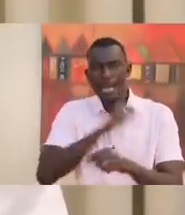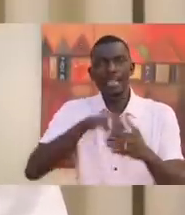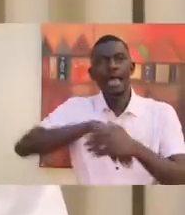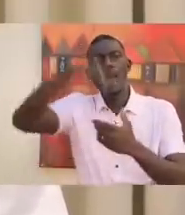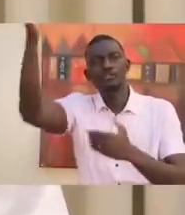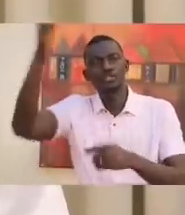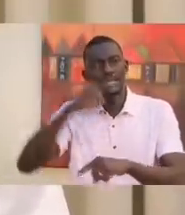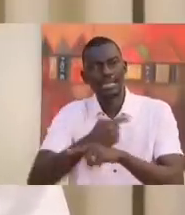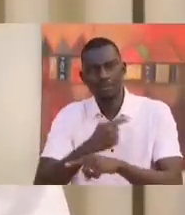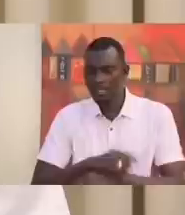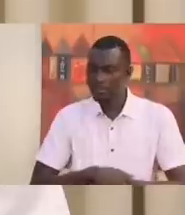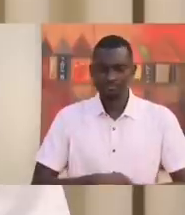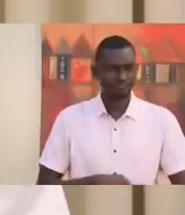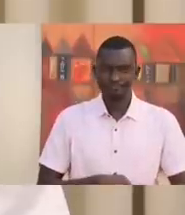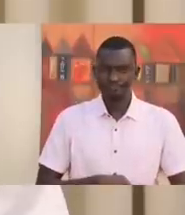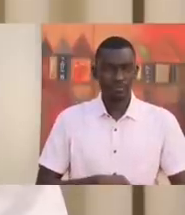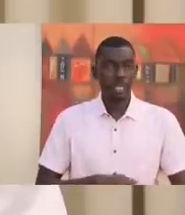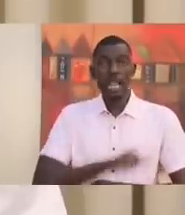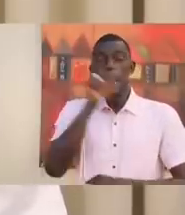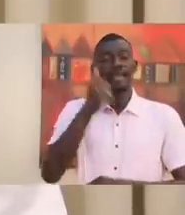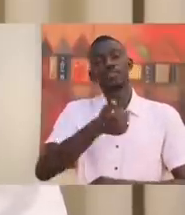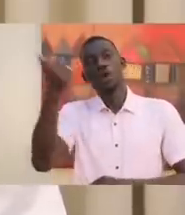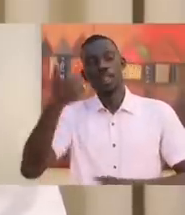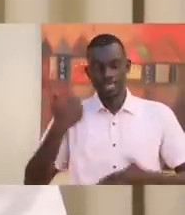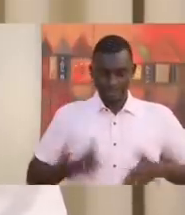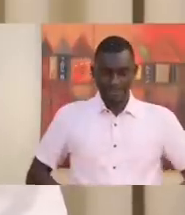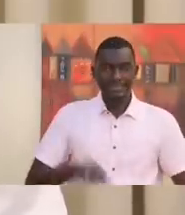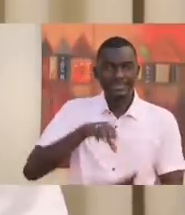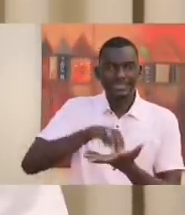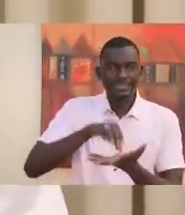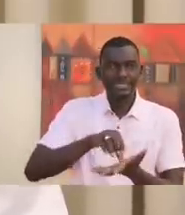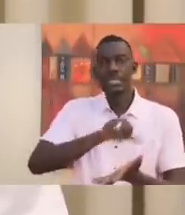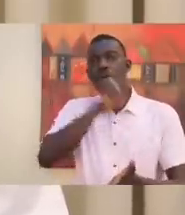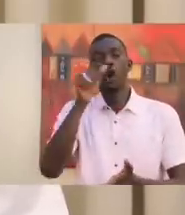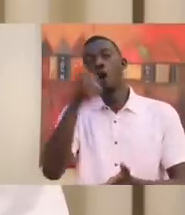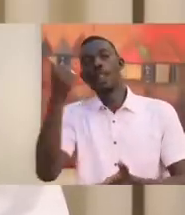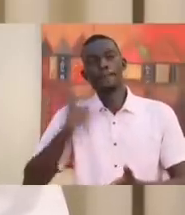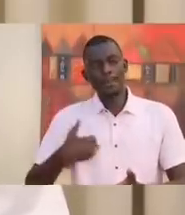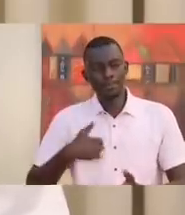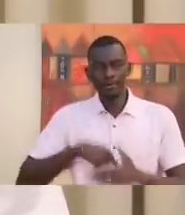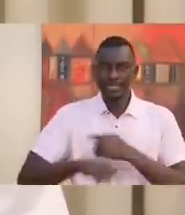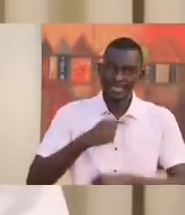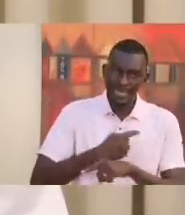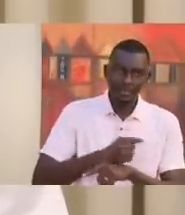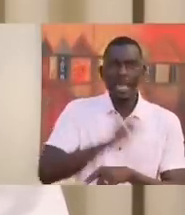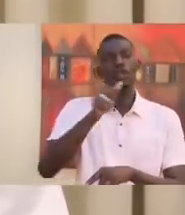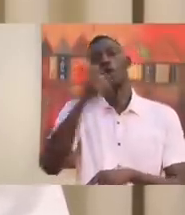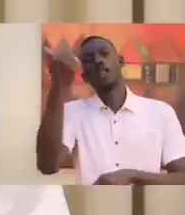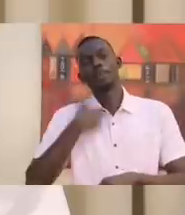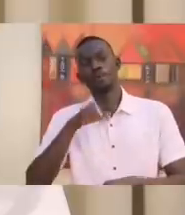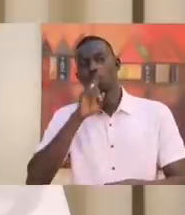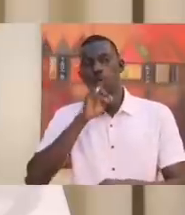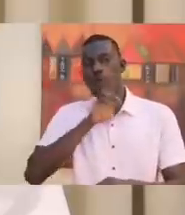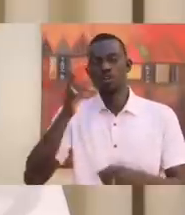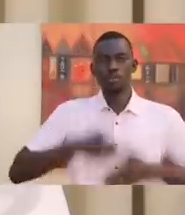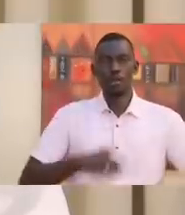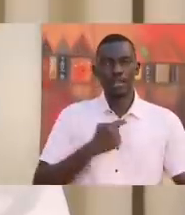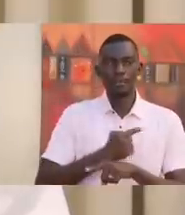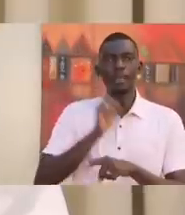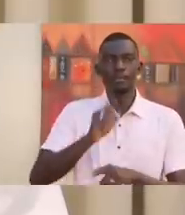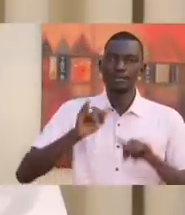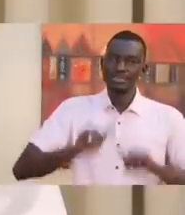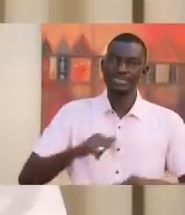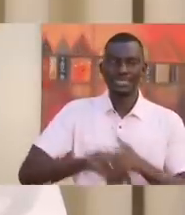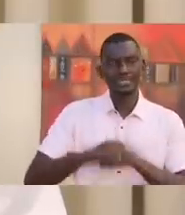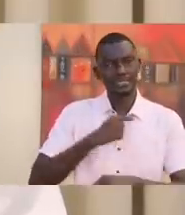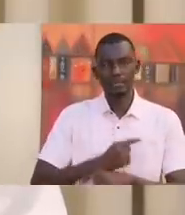Gambia Mansakunda ala nyatonko, Gambia Banko la nyatonko, atele state of public emergency purka